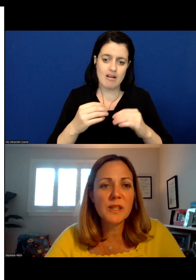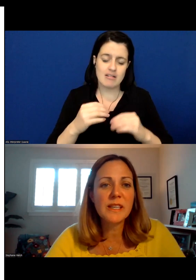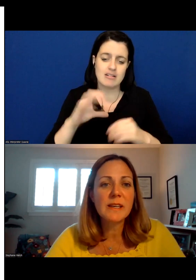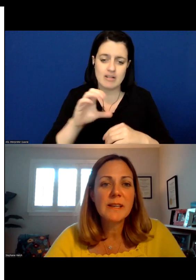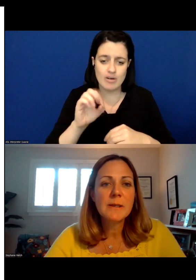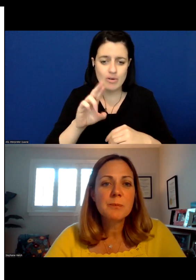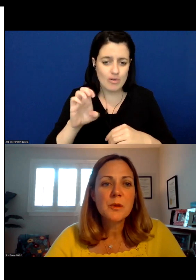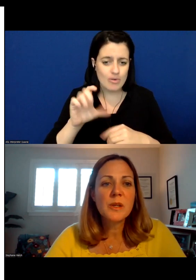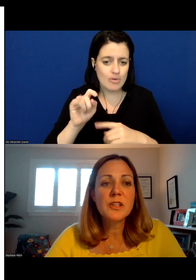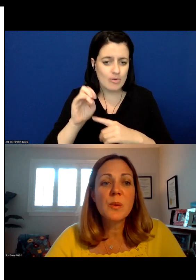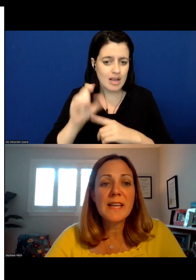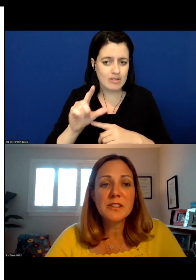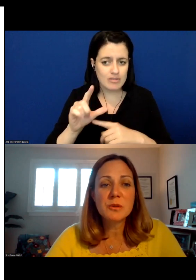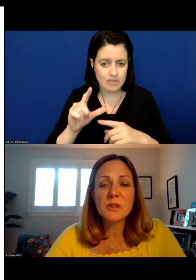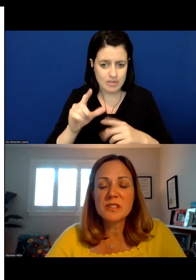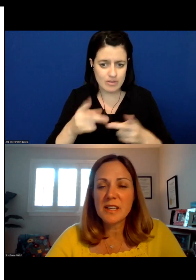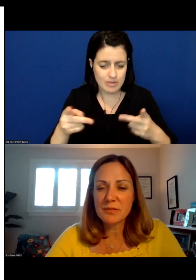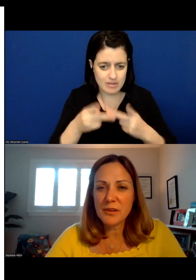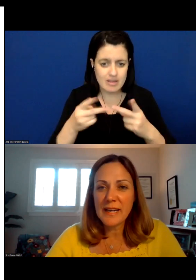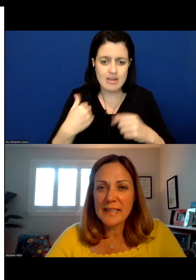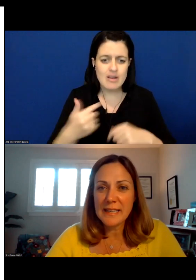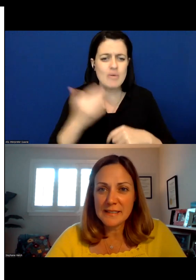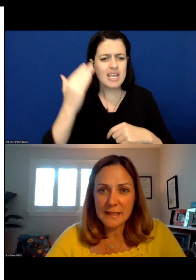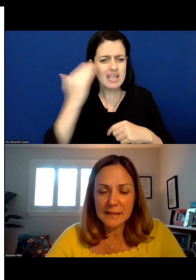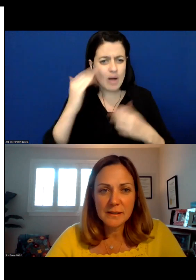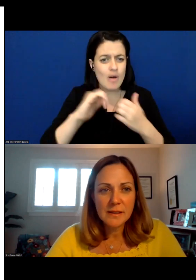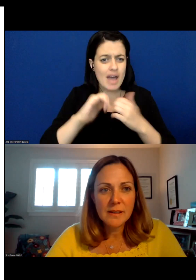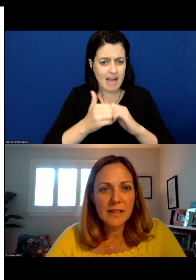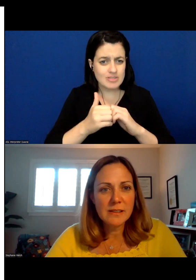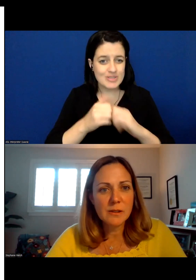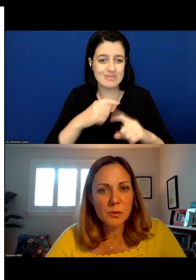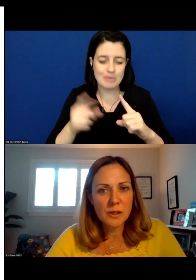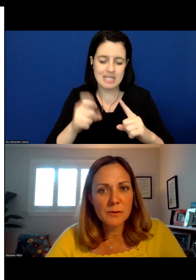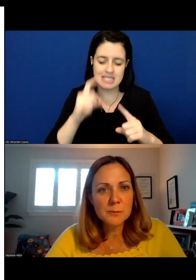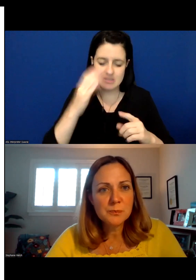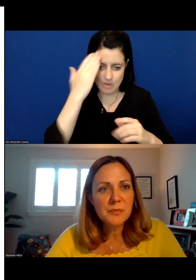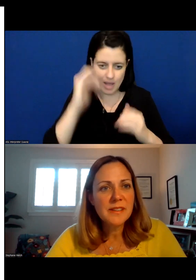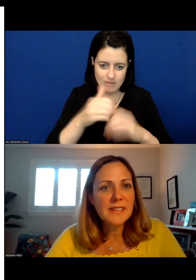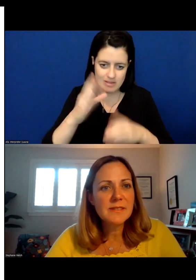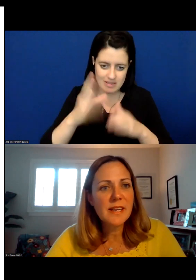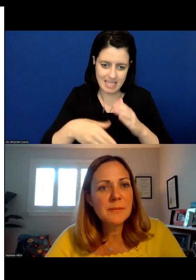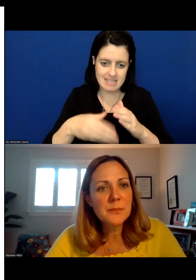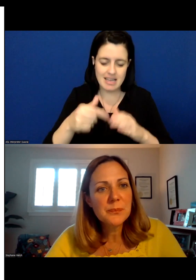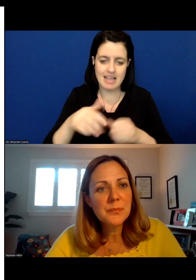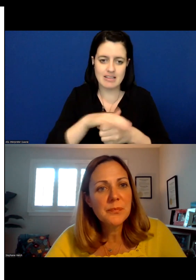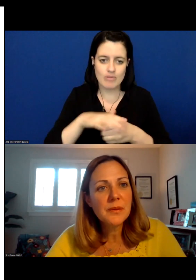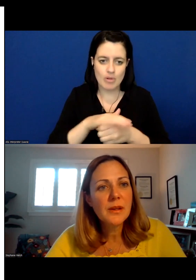That we know how to do it. We just got to figure out how to get it done at the local level. Next